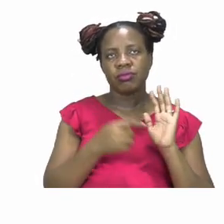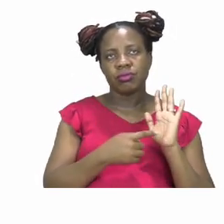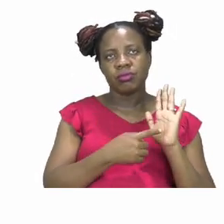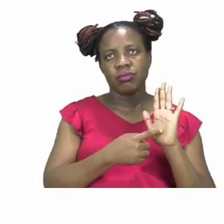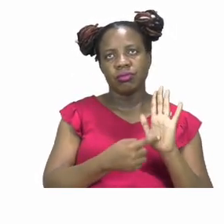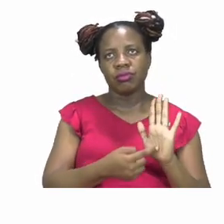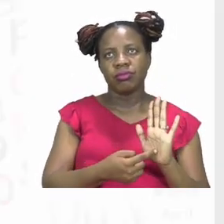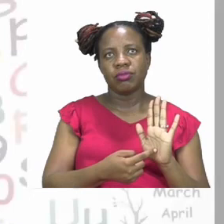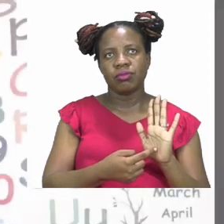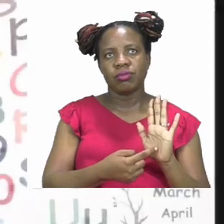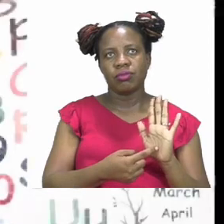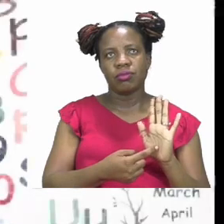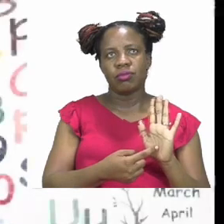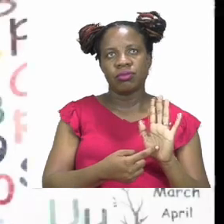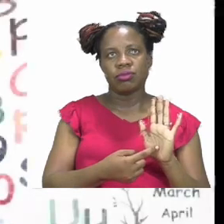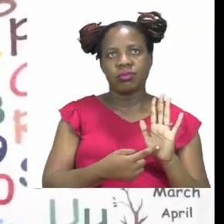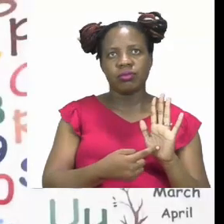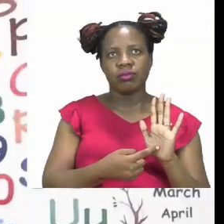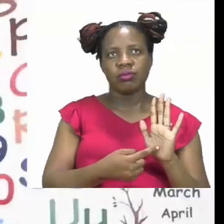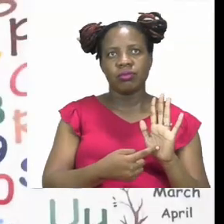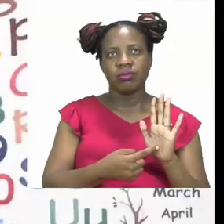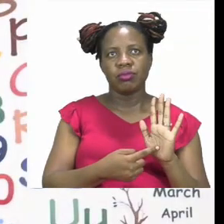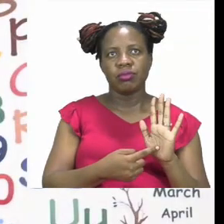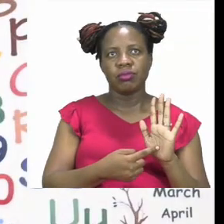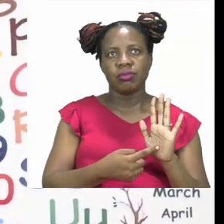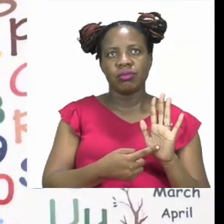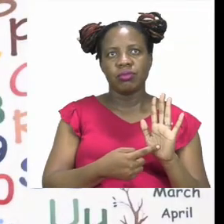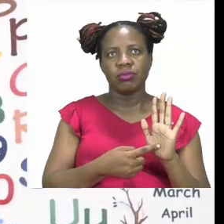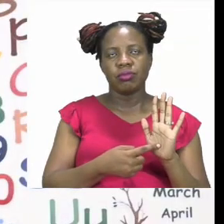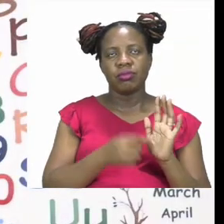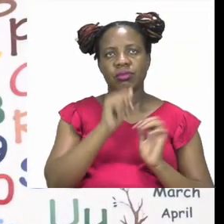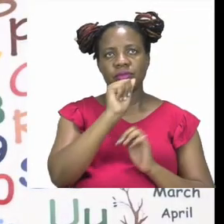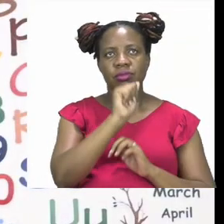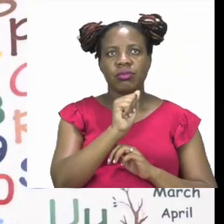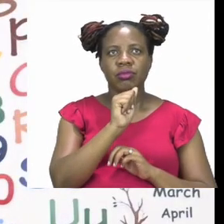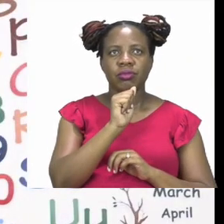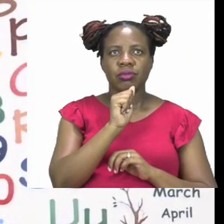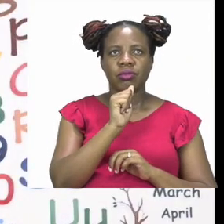I wrote the first number. So A over here,